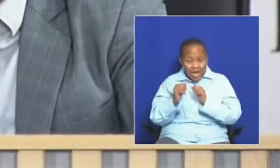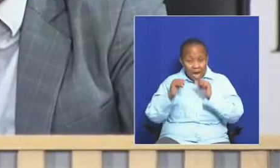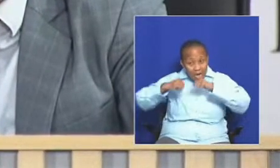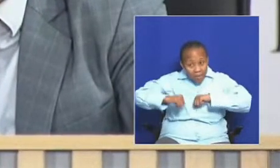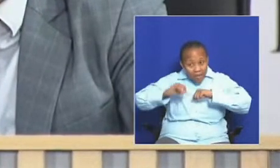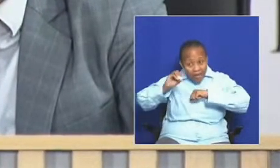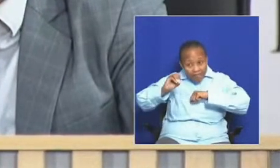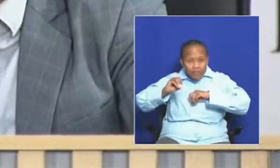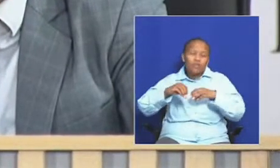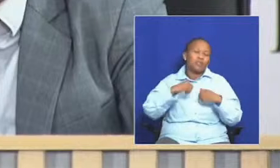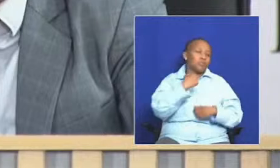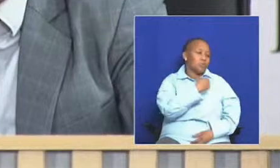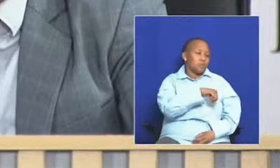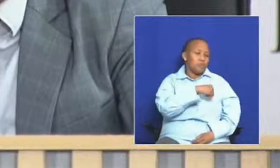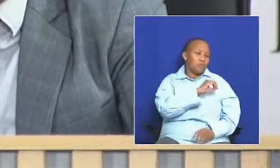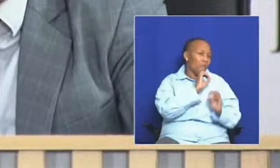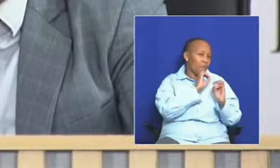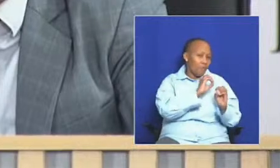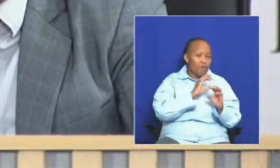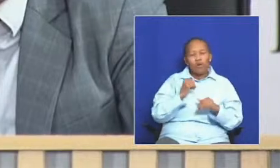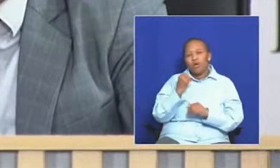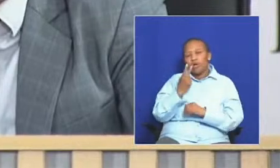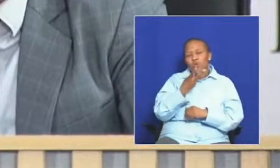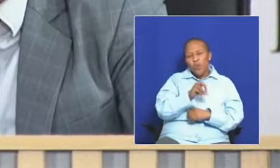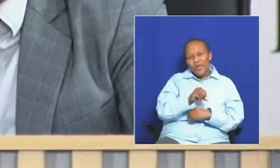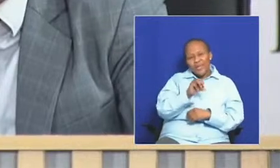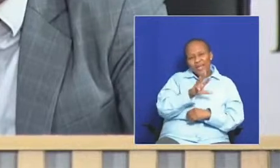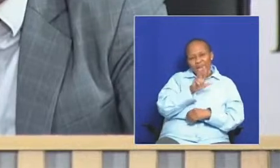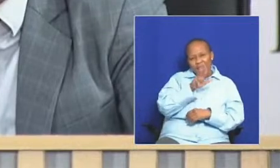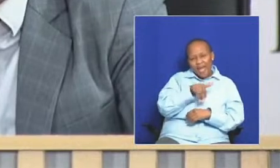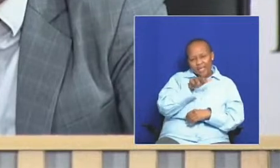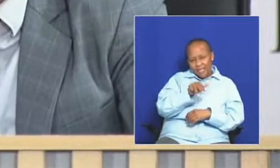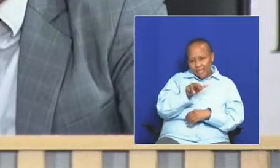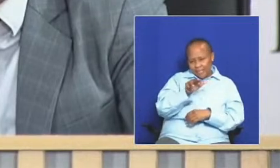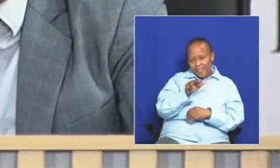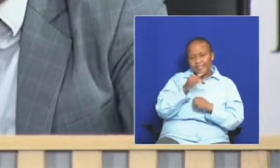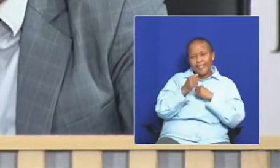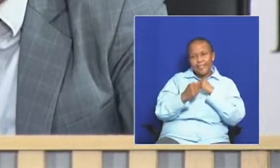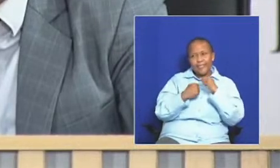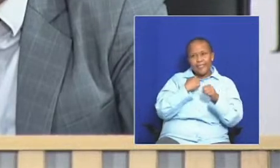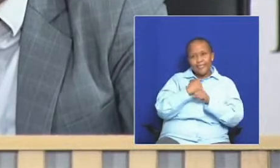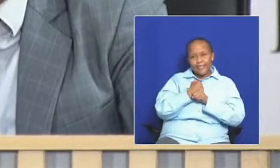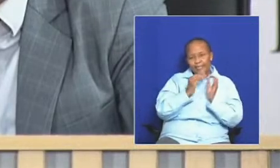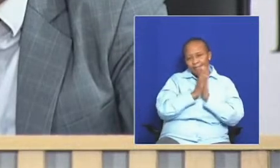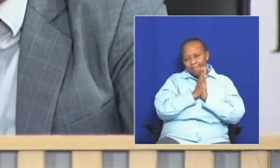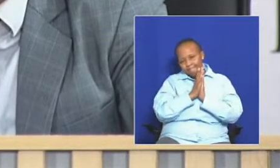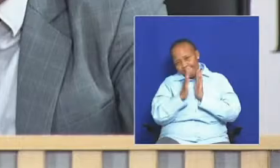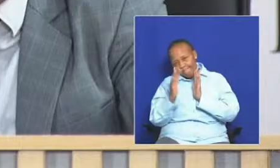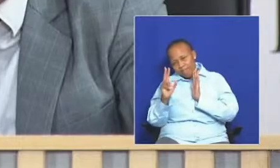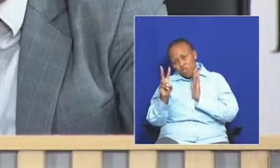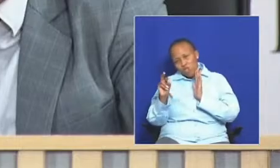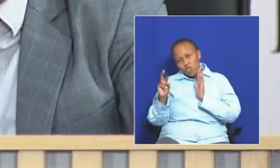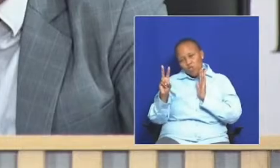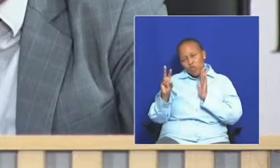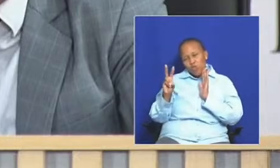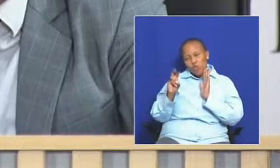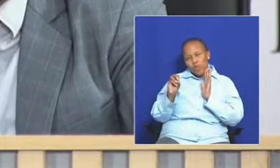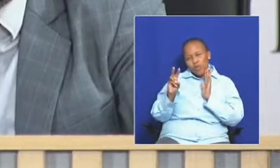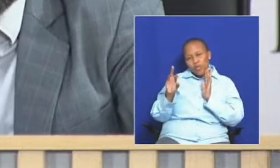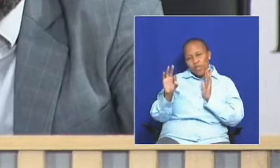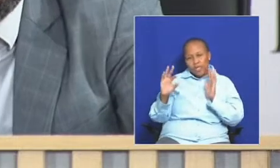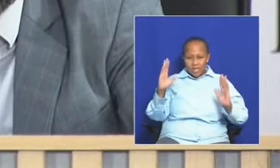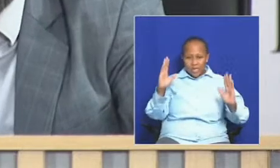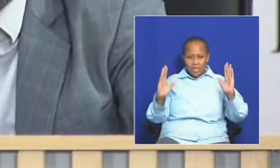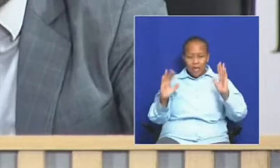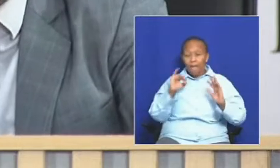period 2018-19, okay, thereabouts, until 2023. That's about a period of 4 to 5